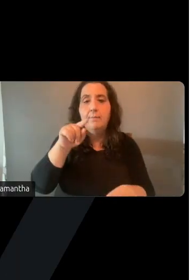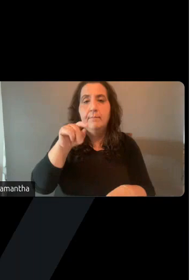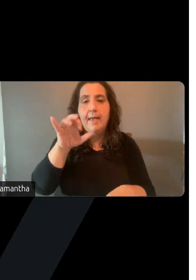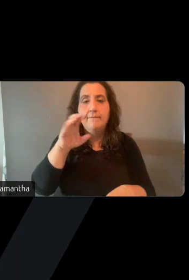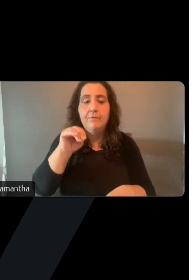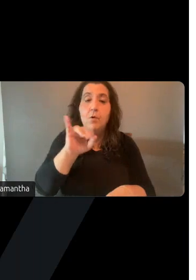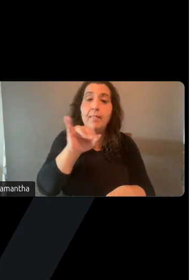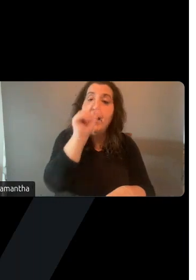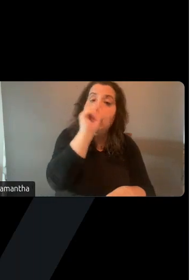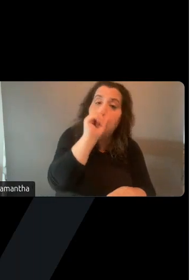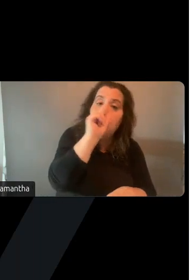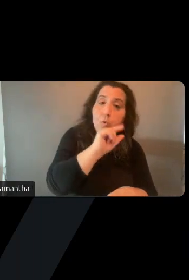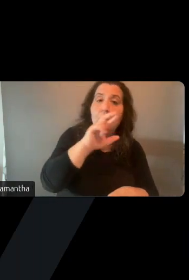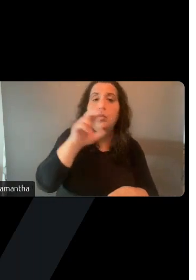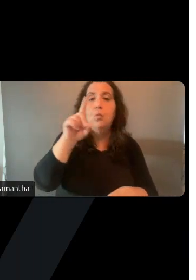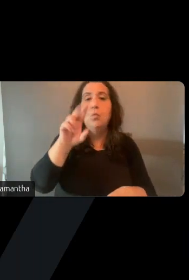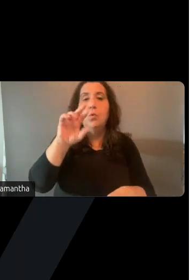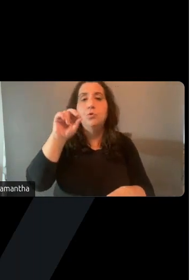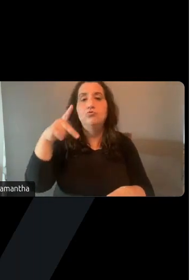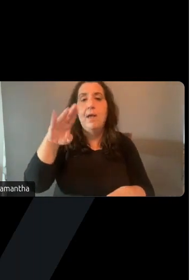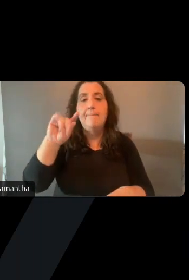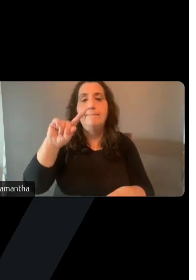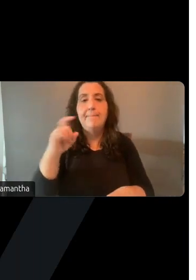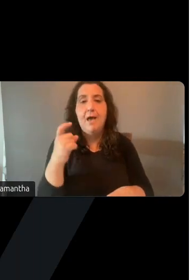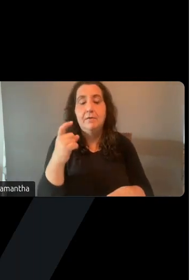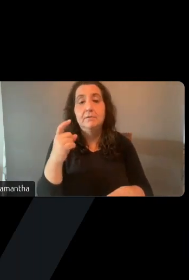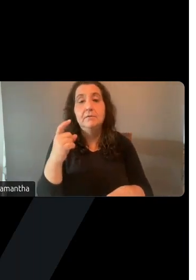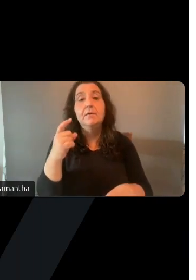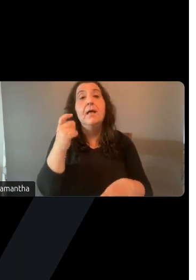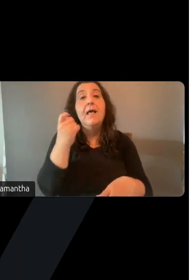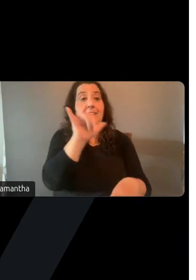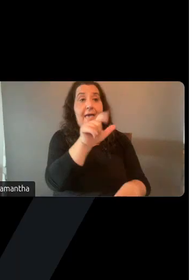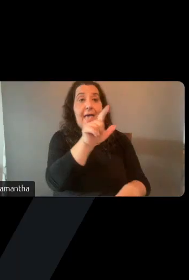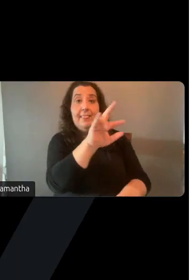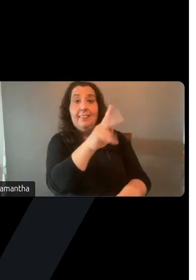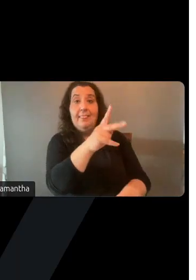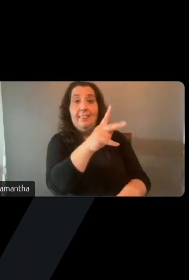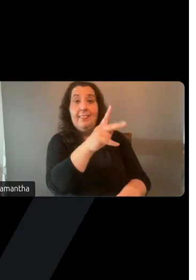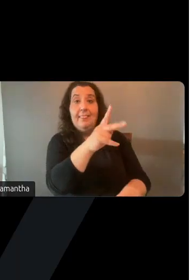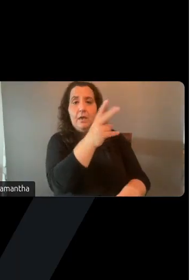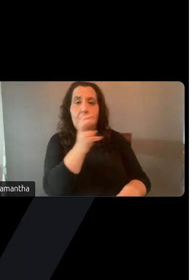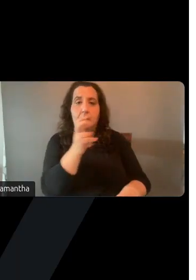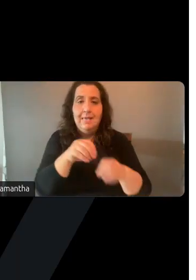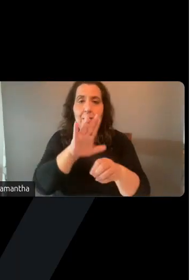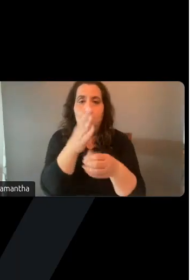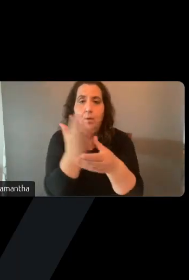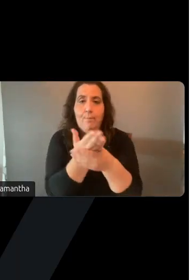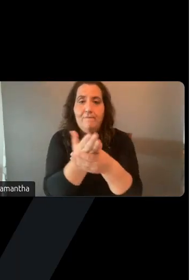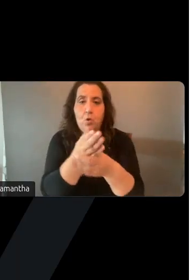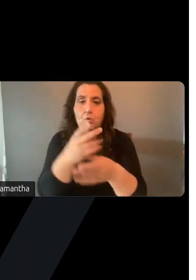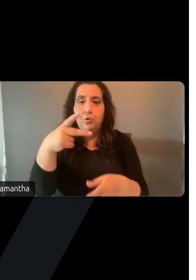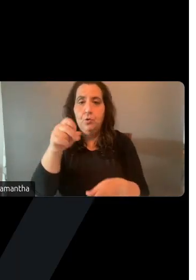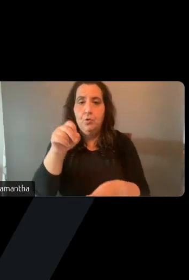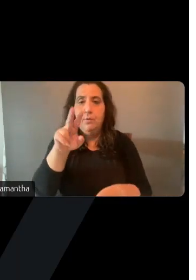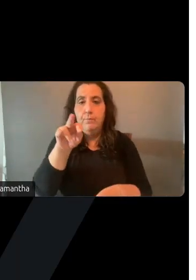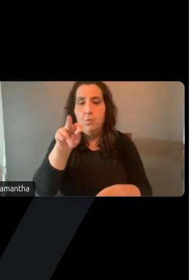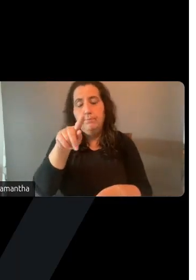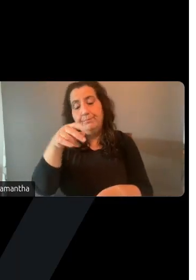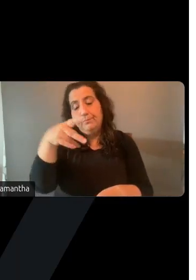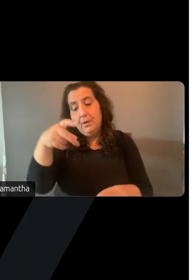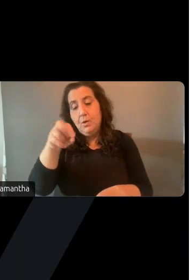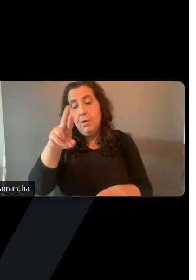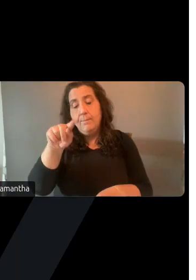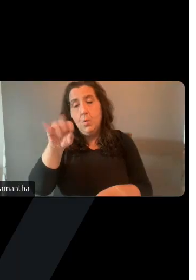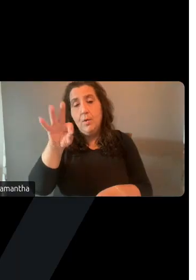Dropbox, and you can then include the link in your portfolio. With the right strategies and approaches, you can find